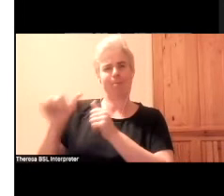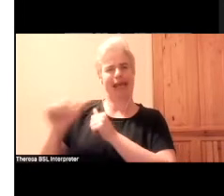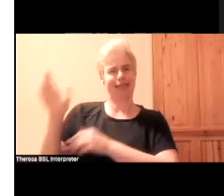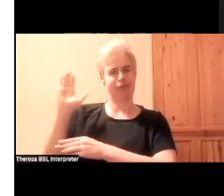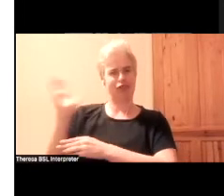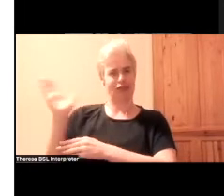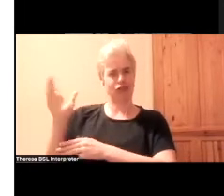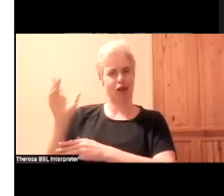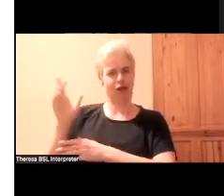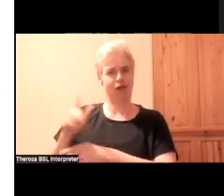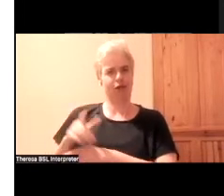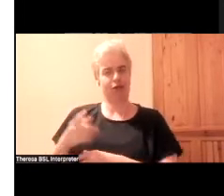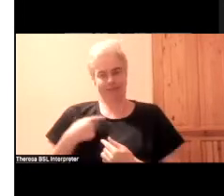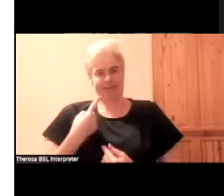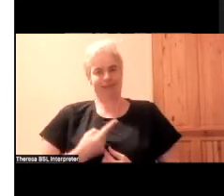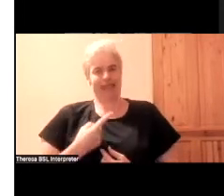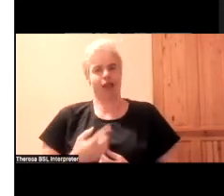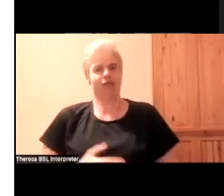preacher than he was.